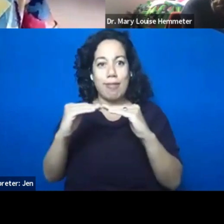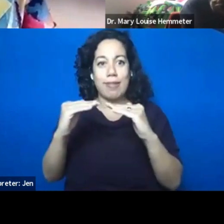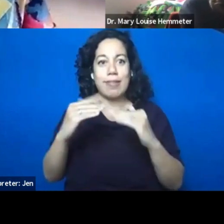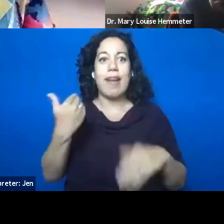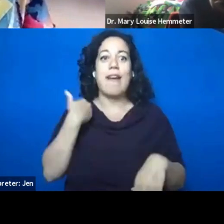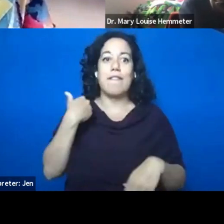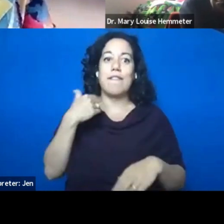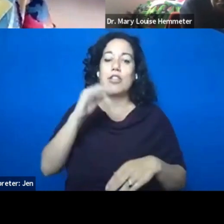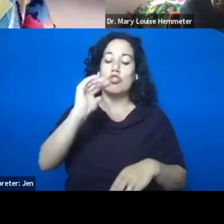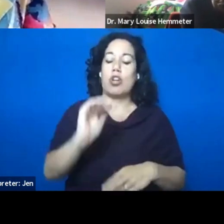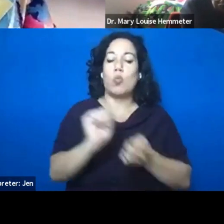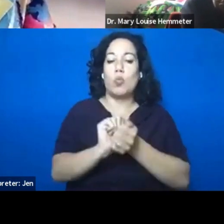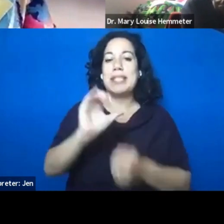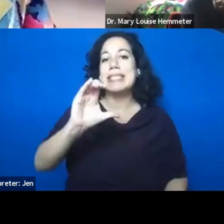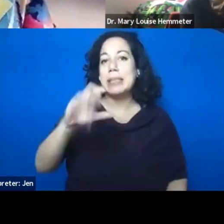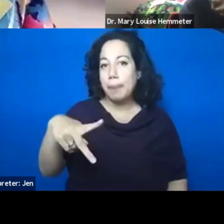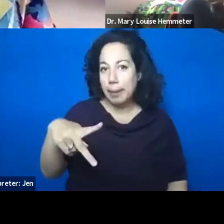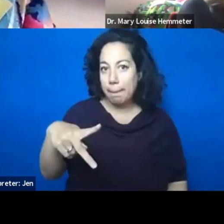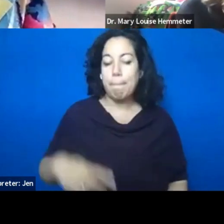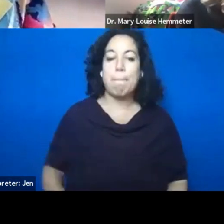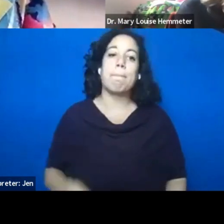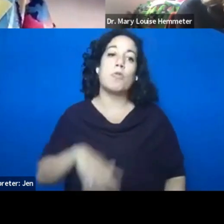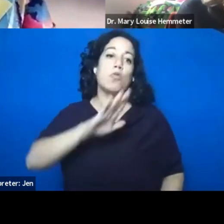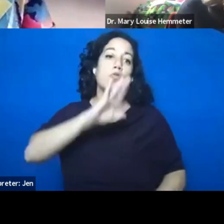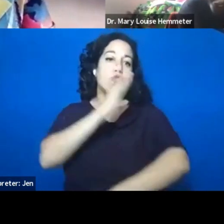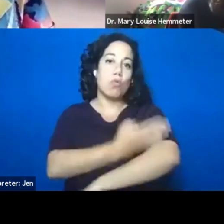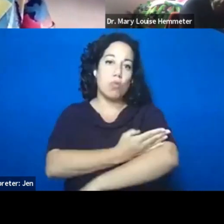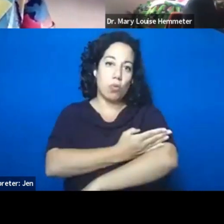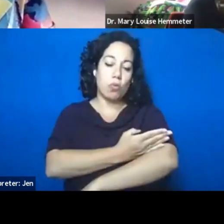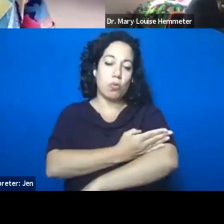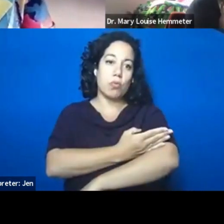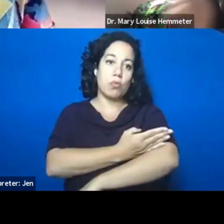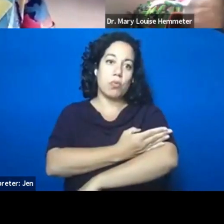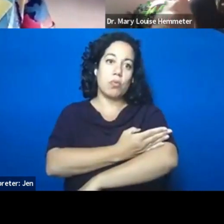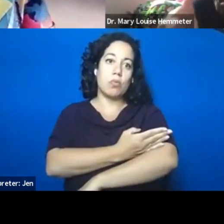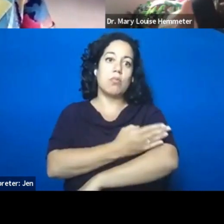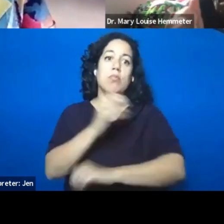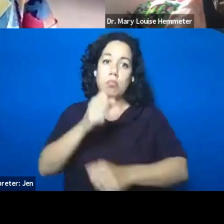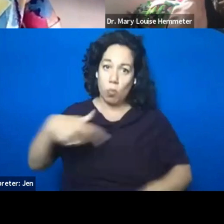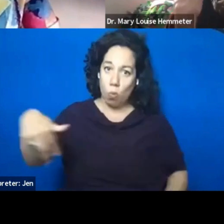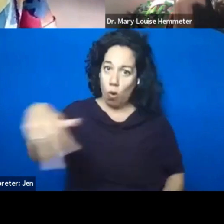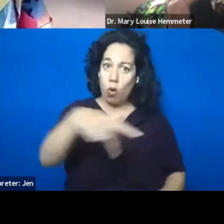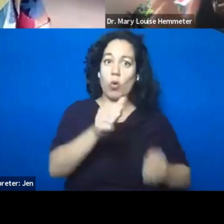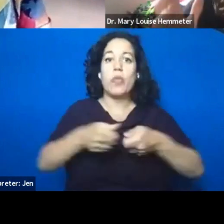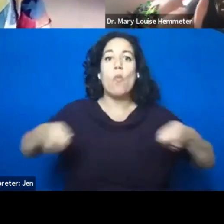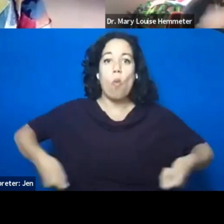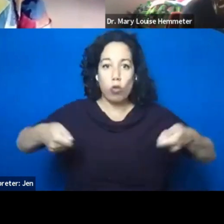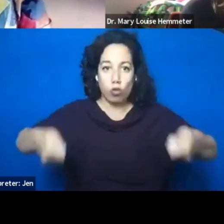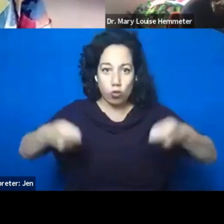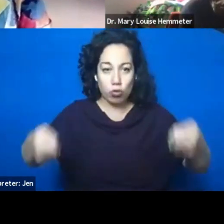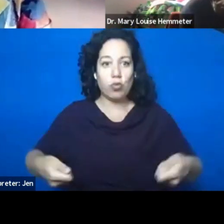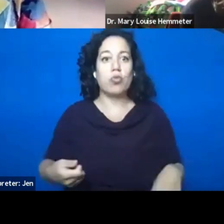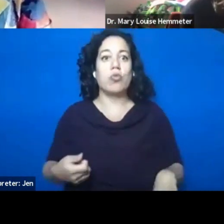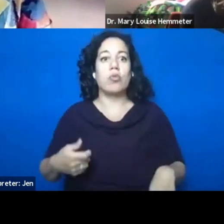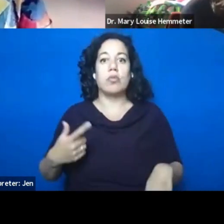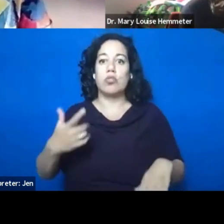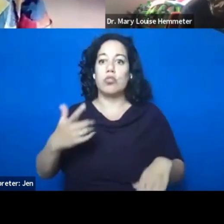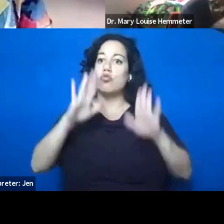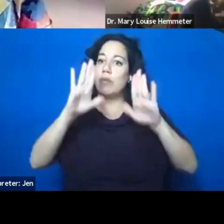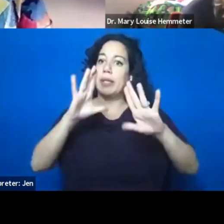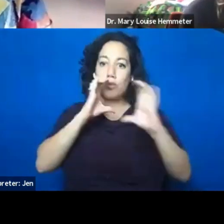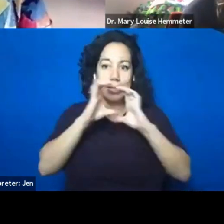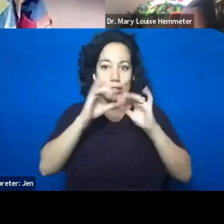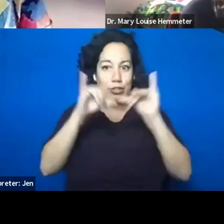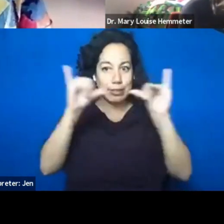CP. And her daughter is mobile, walks with a walker, has a great communication system,